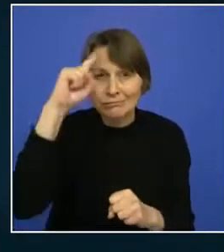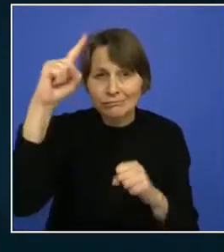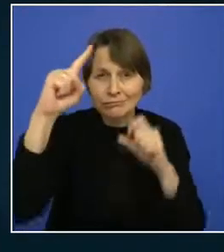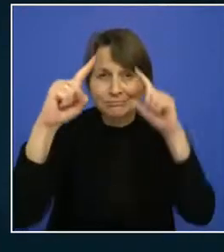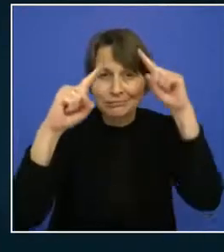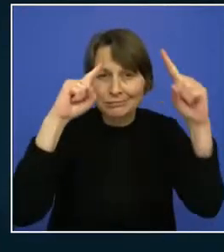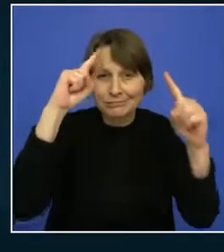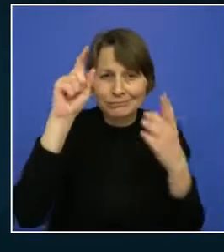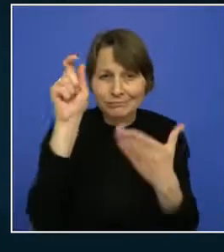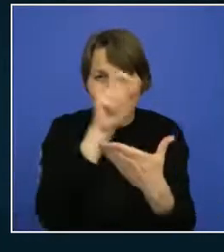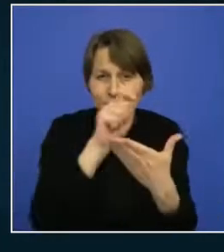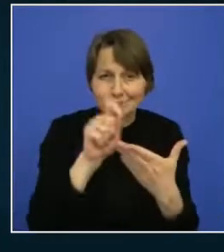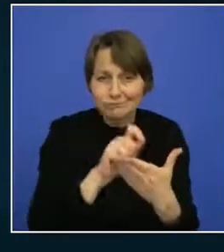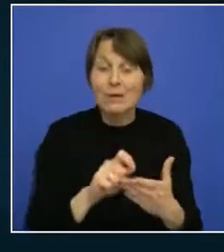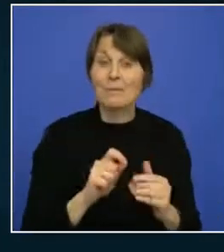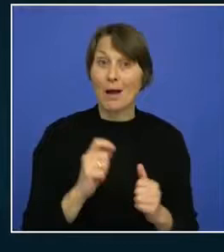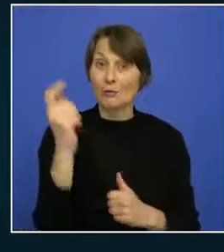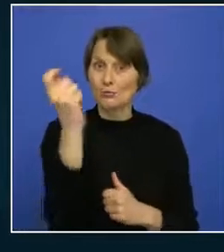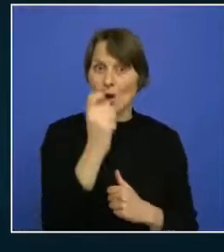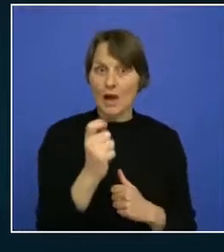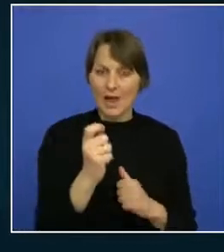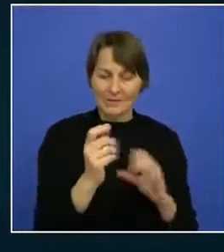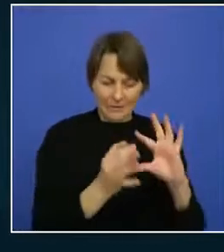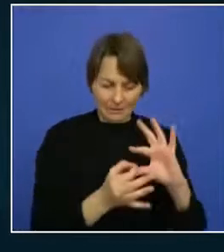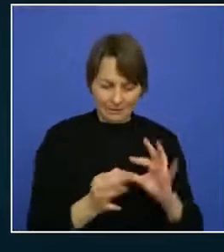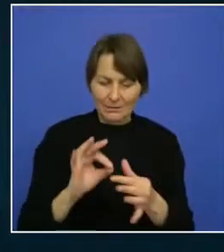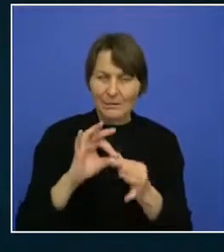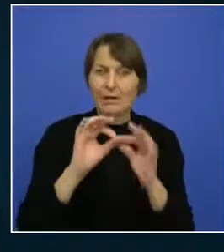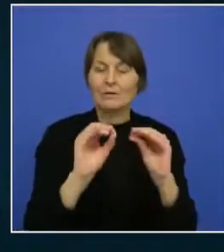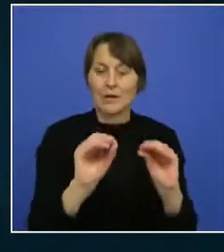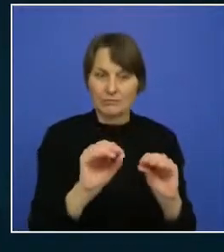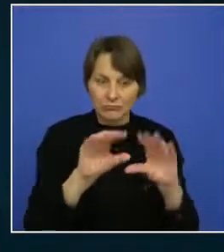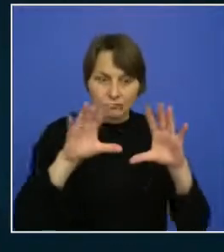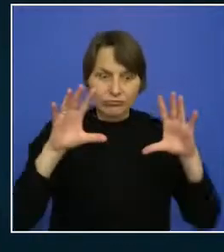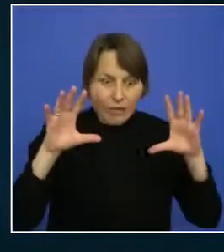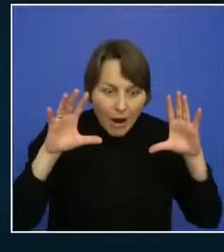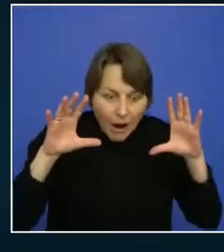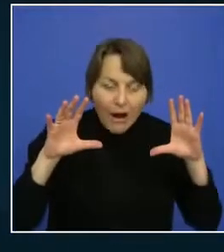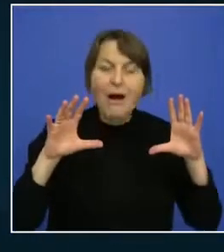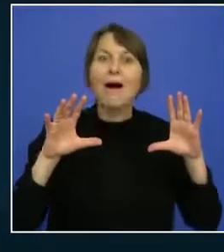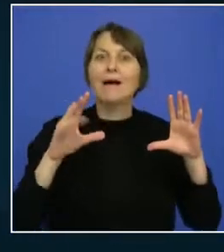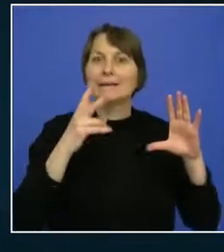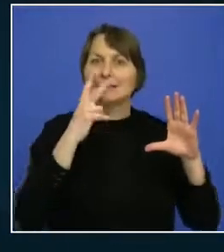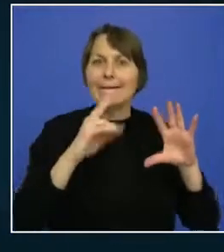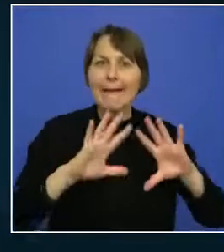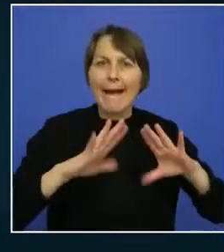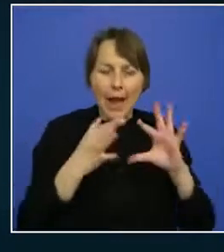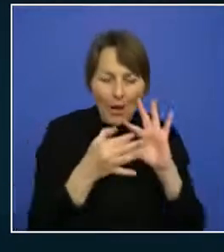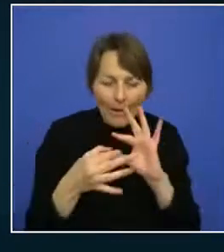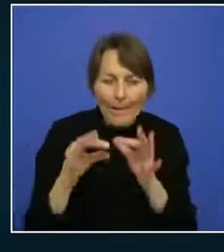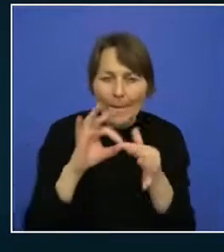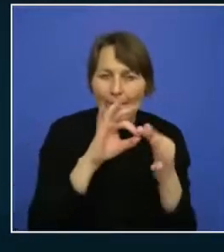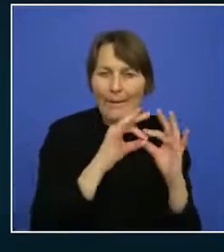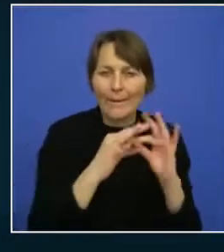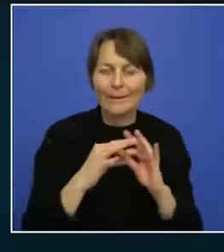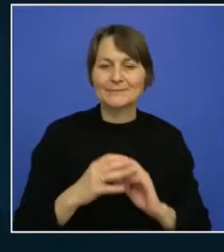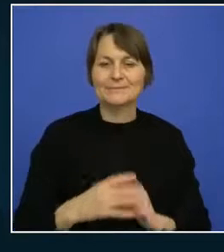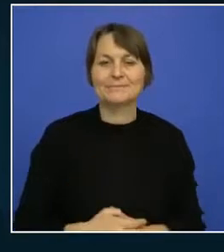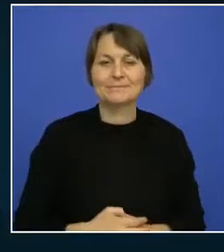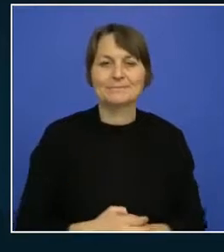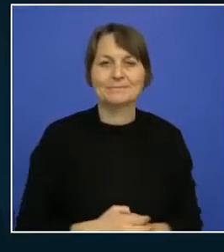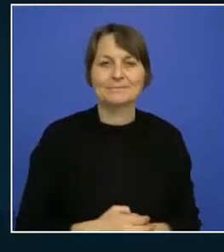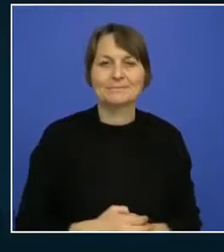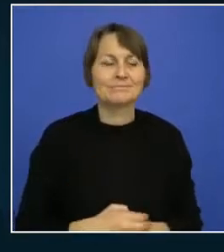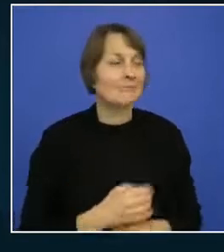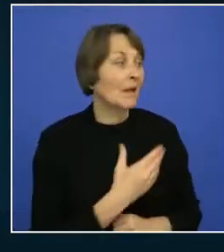up the ability to do really weird and interesting things. all of this is to lead up to